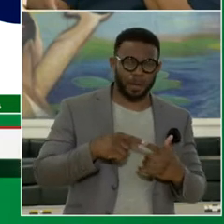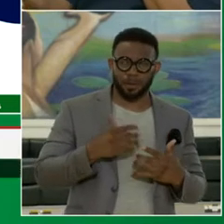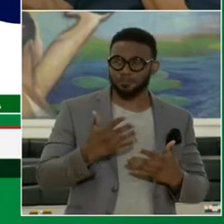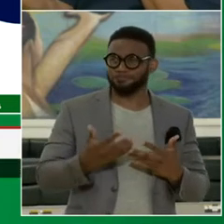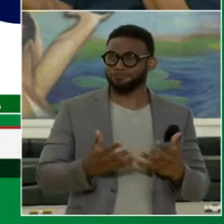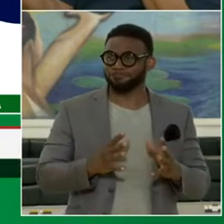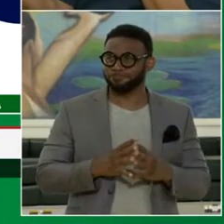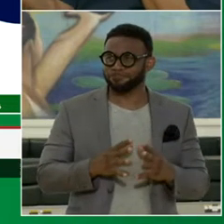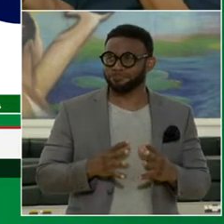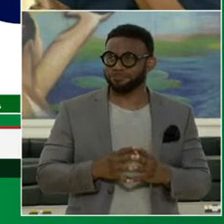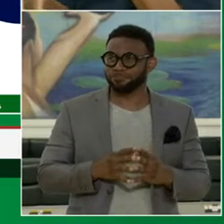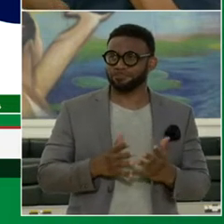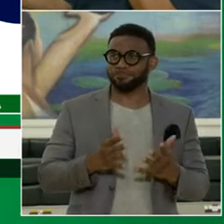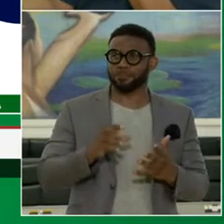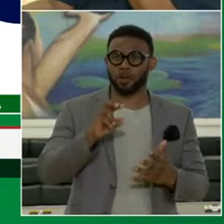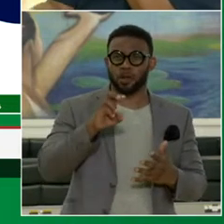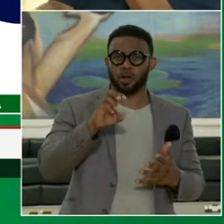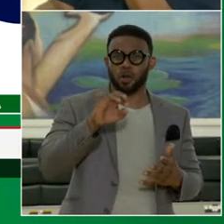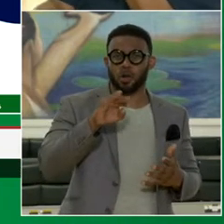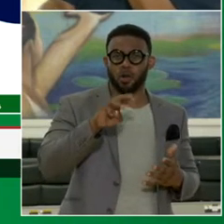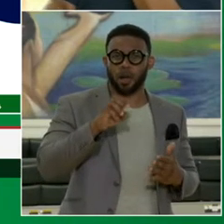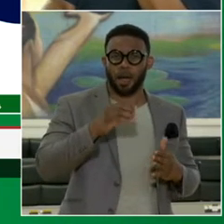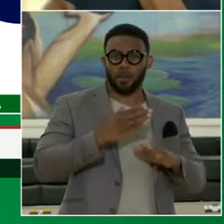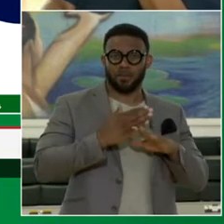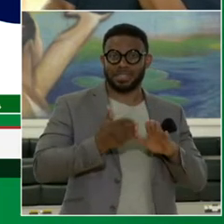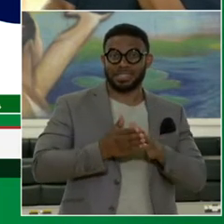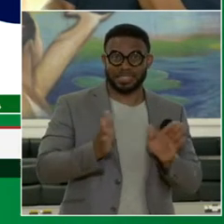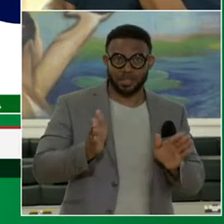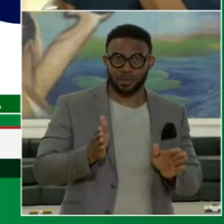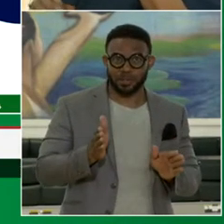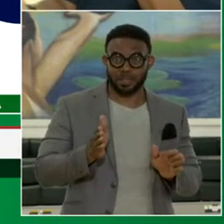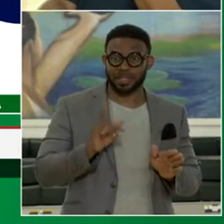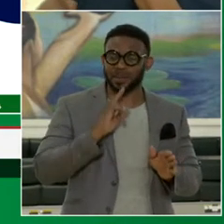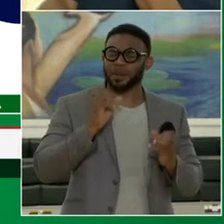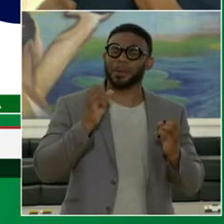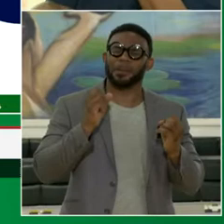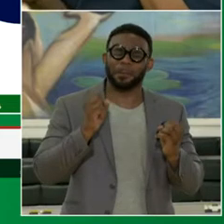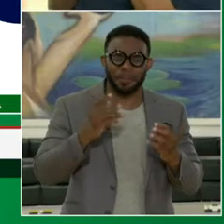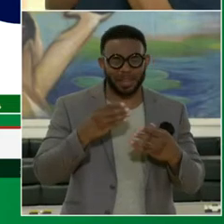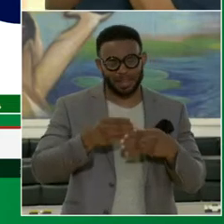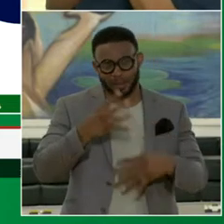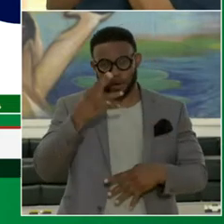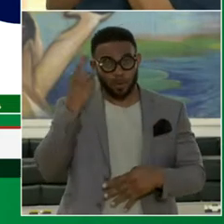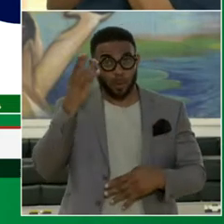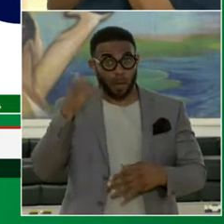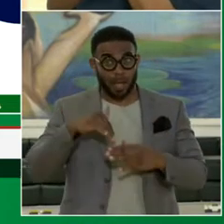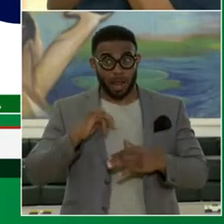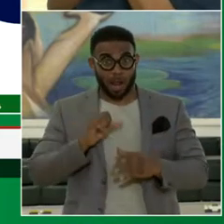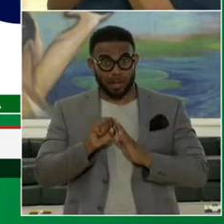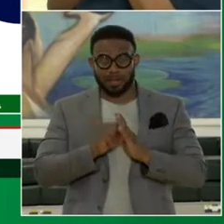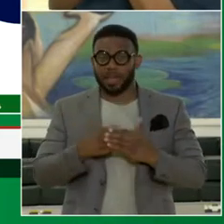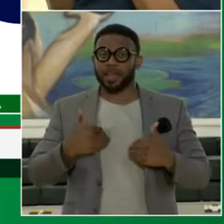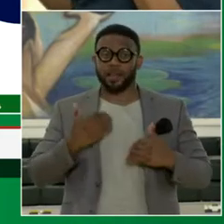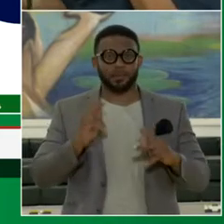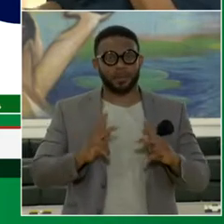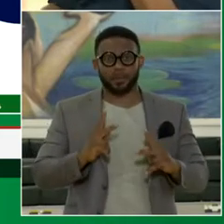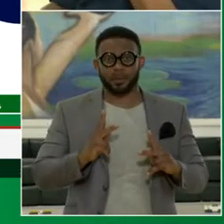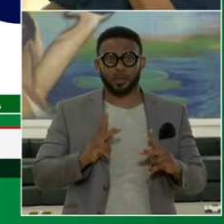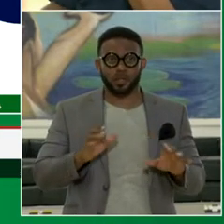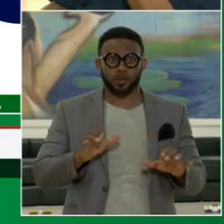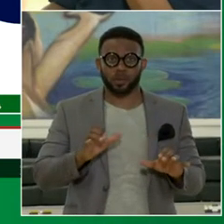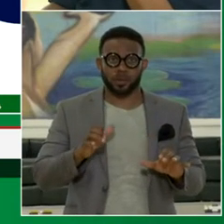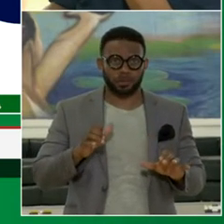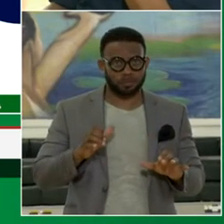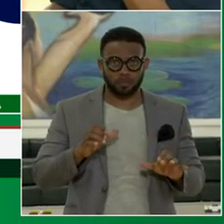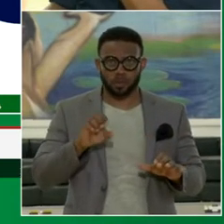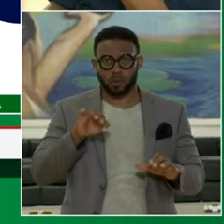of crime prevention generally, there are many reasons why in our space young people commit offenses,